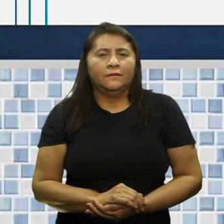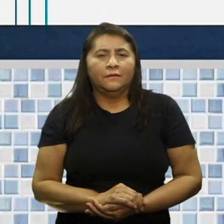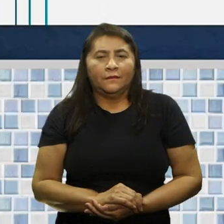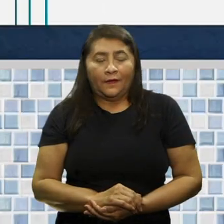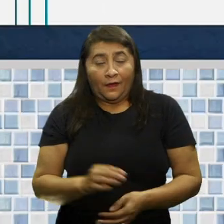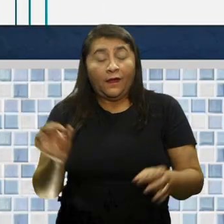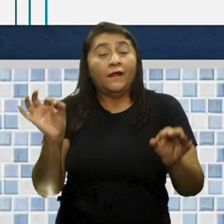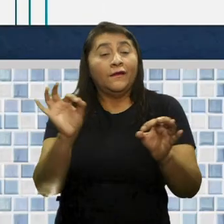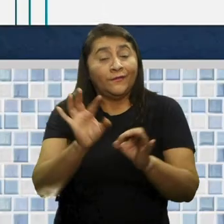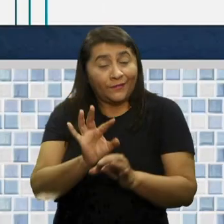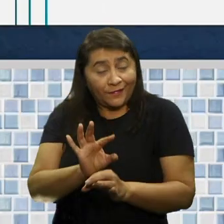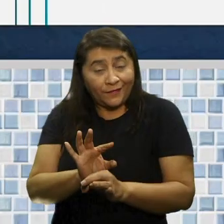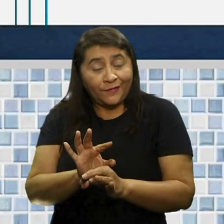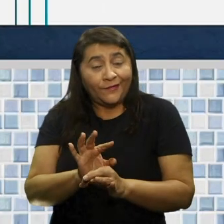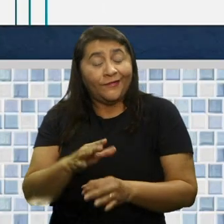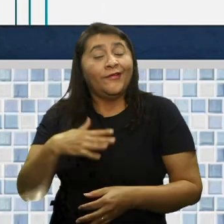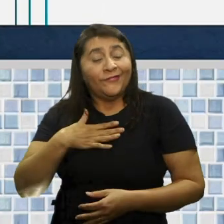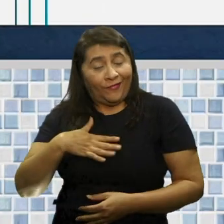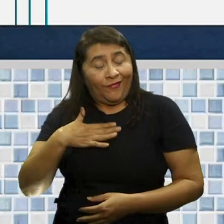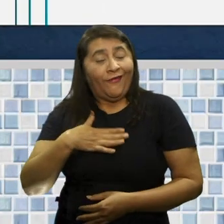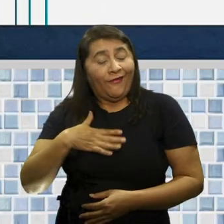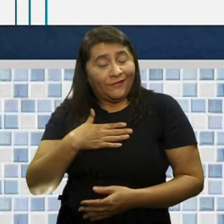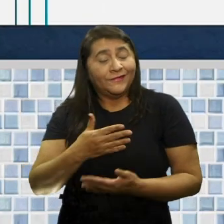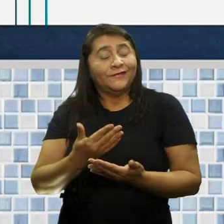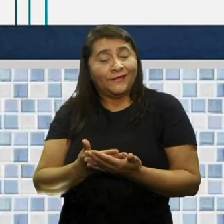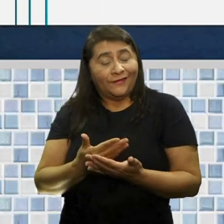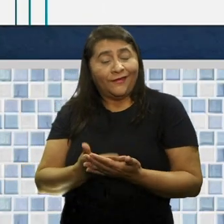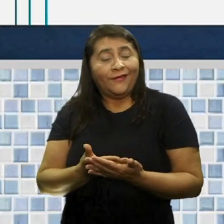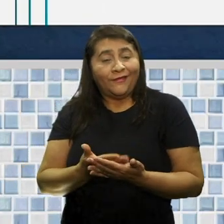E para terminar, galera, espero que vocês tenham gostado da aula.